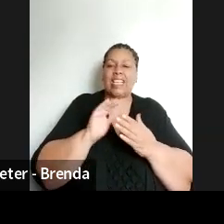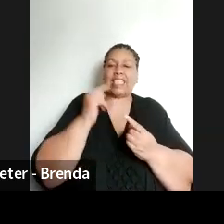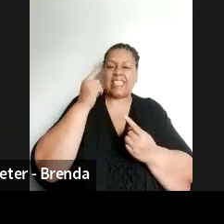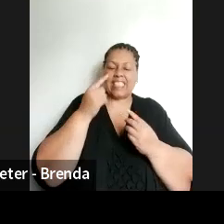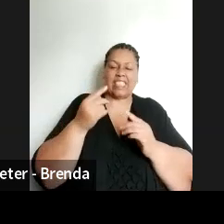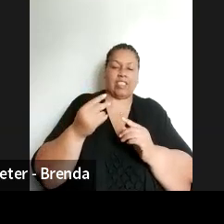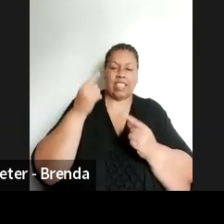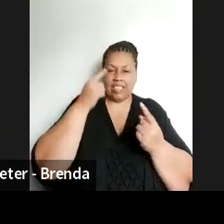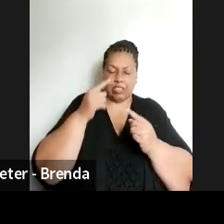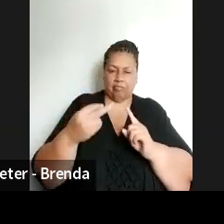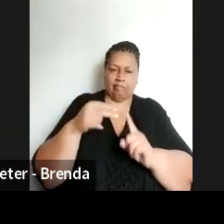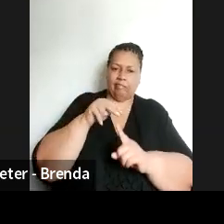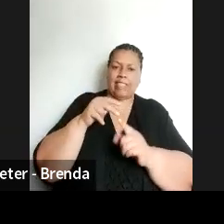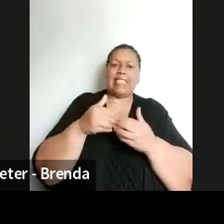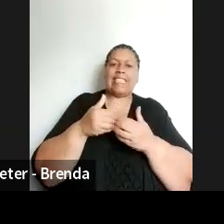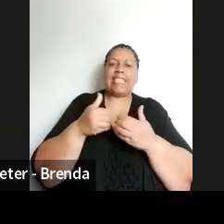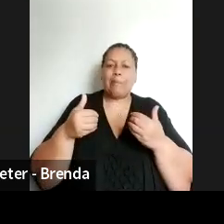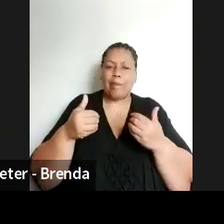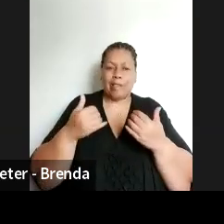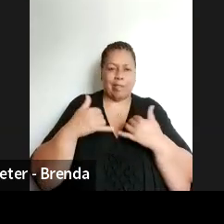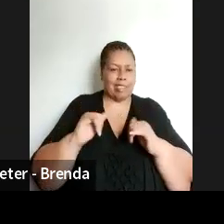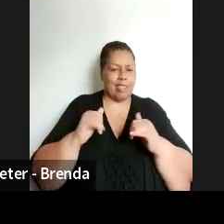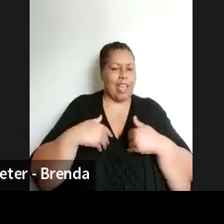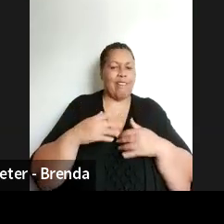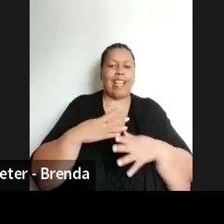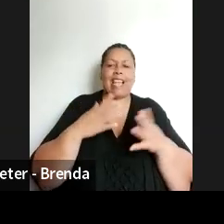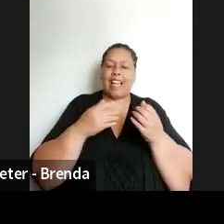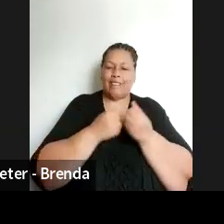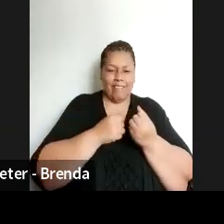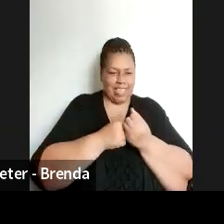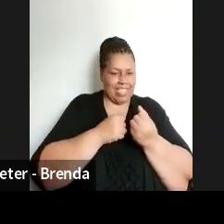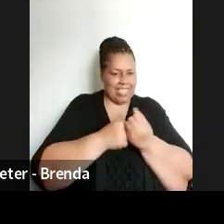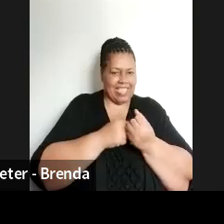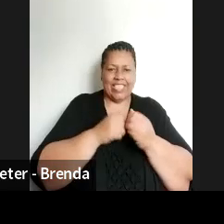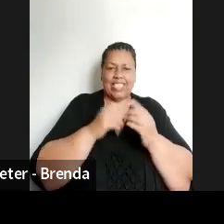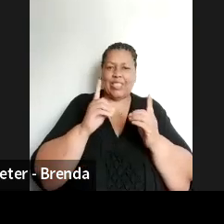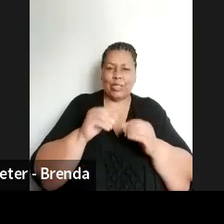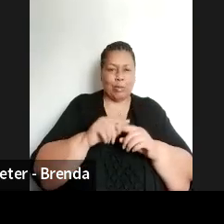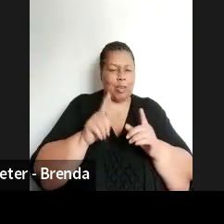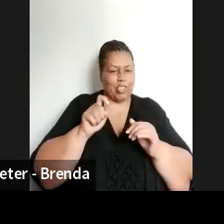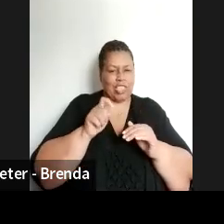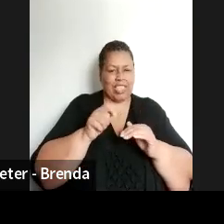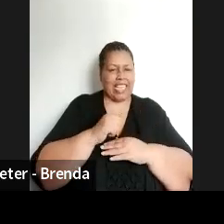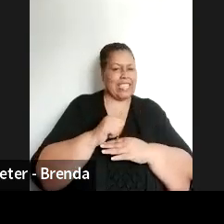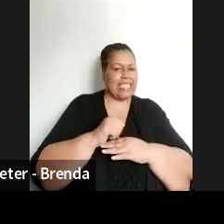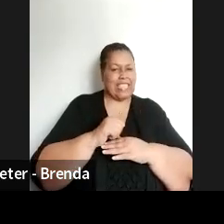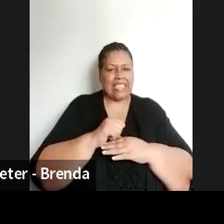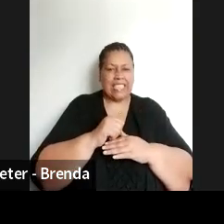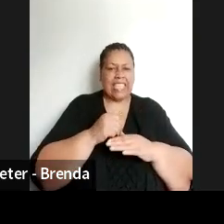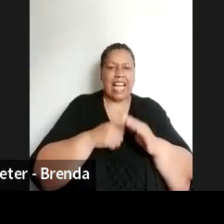have a lot of advocacy to do. But we should not hide away from the word disability. Do you think